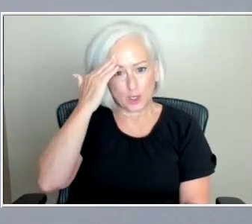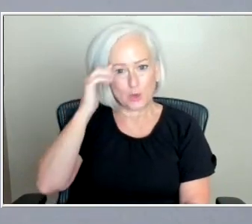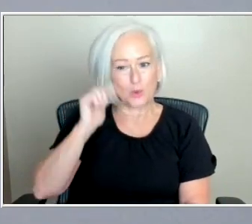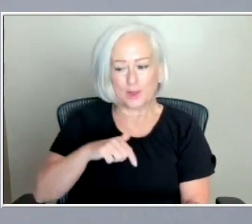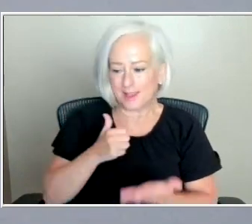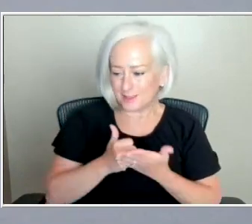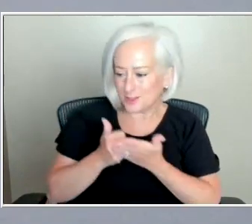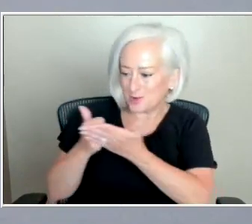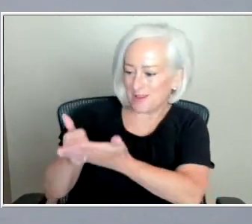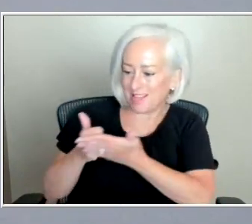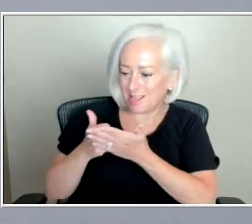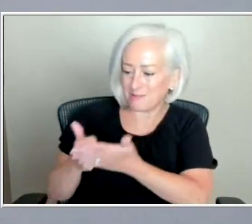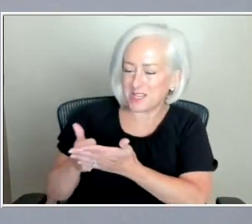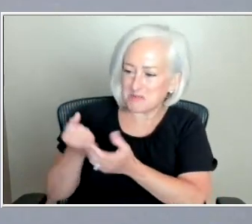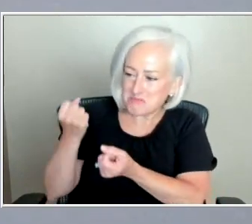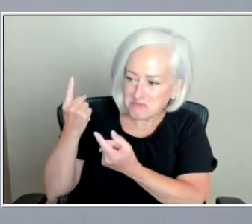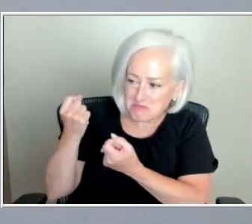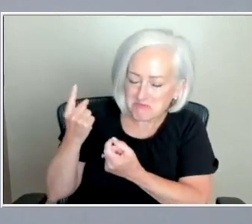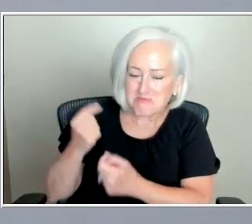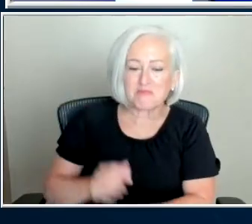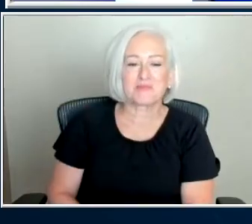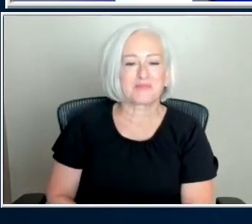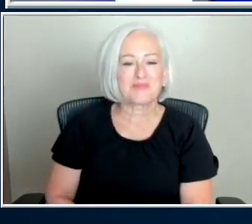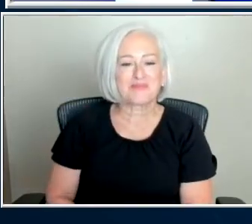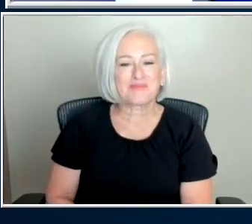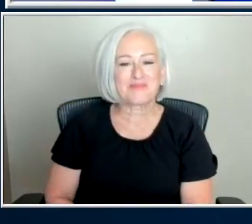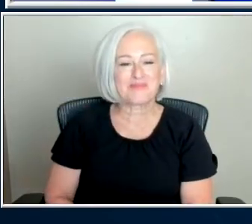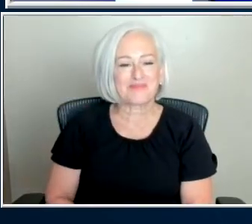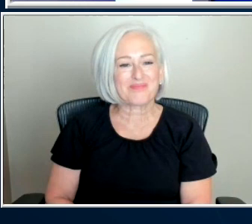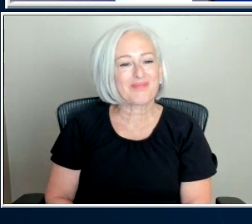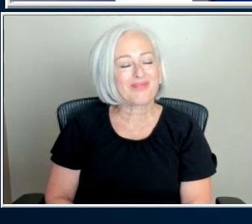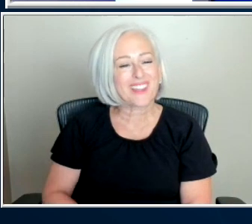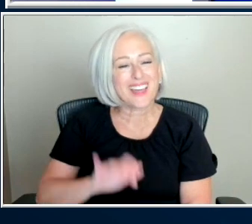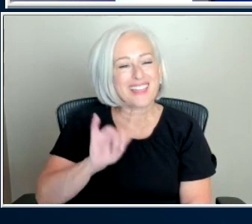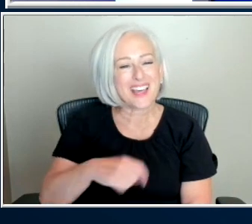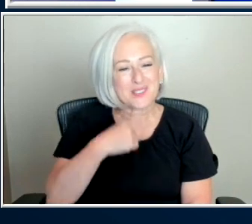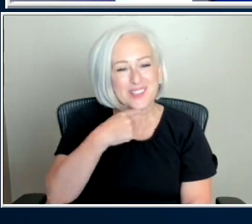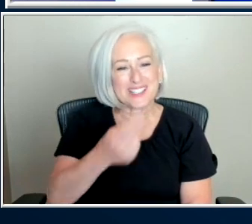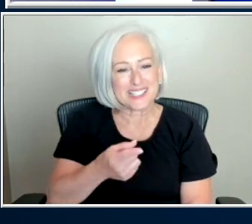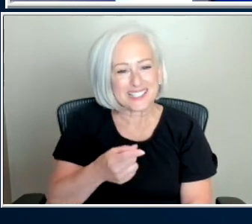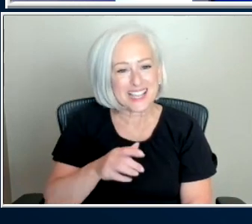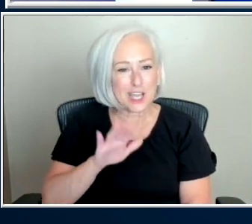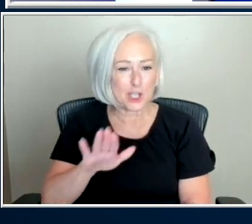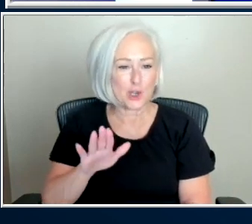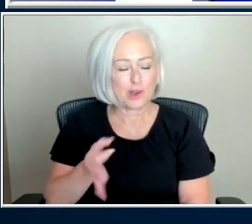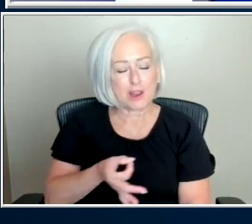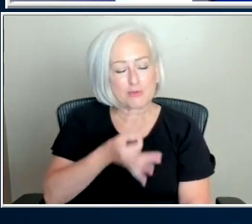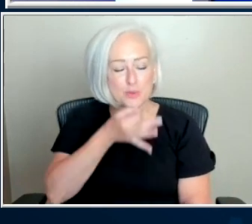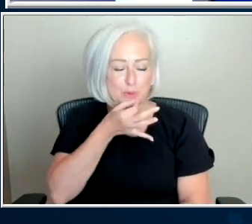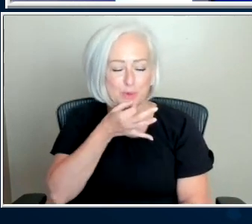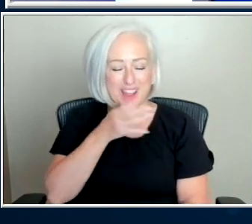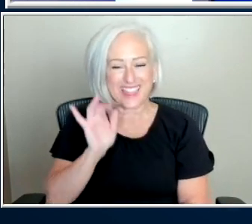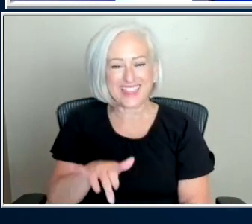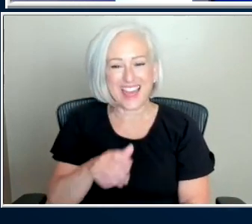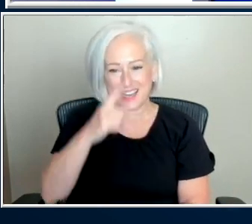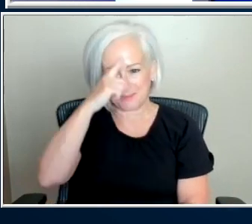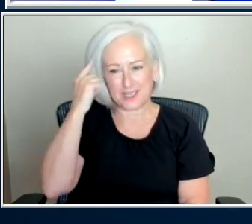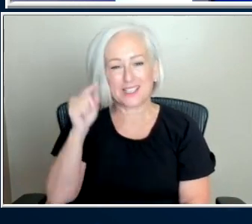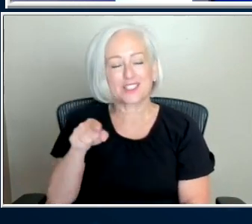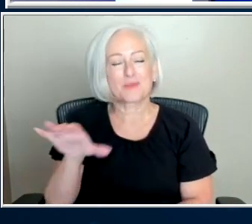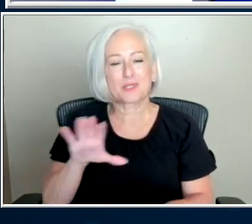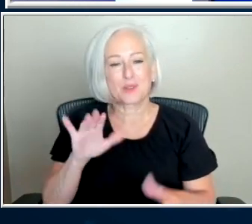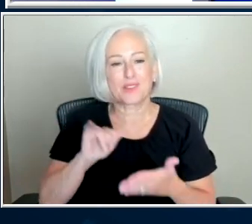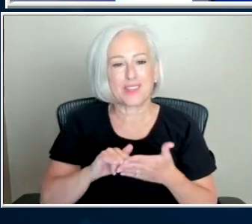him throughout the process as well. Well, that's what I was going to say. You're kind of a pro at this, if you will, because you've been doing this for decades,